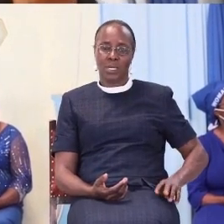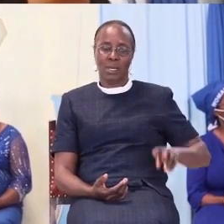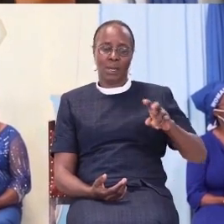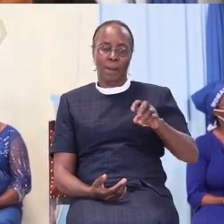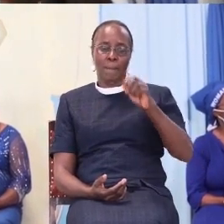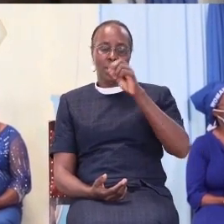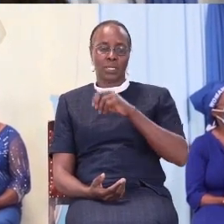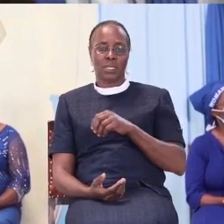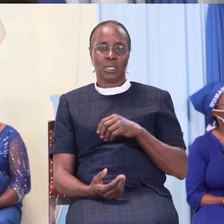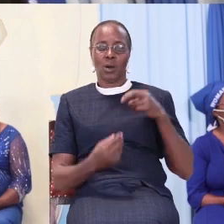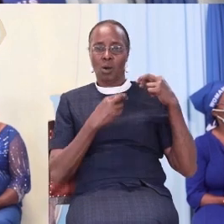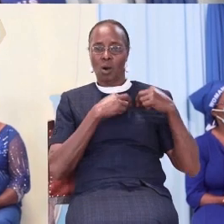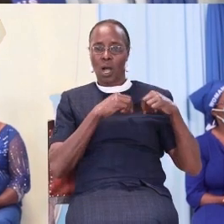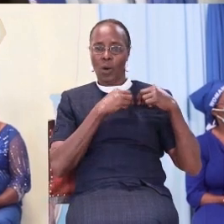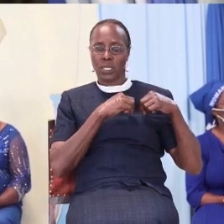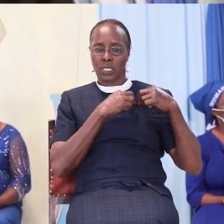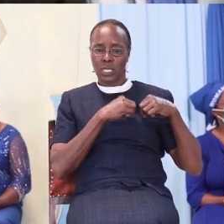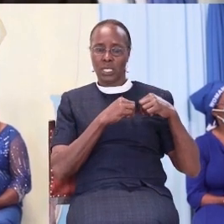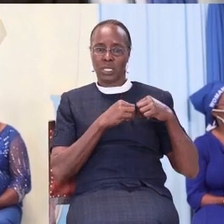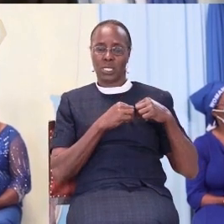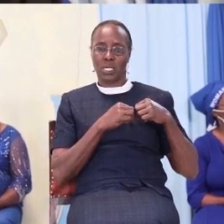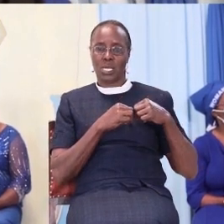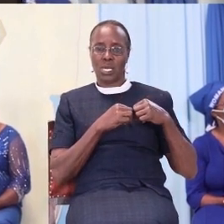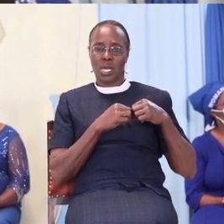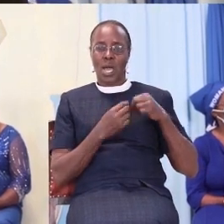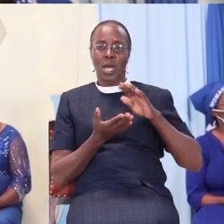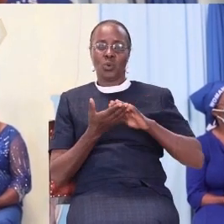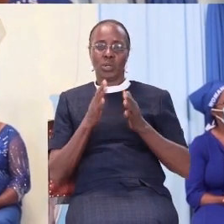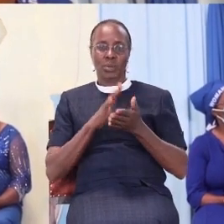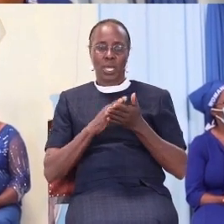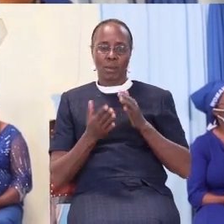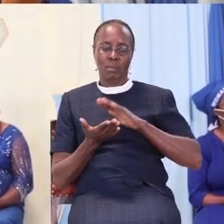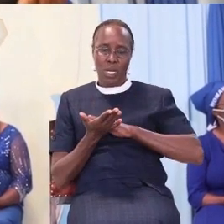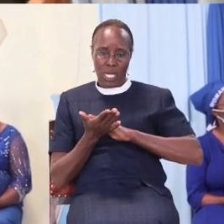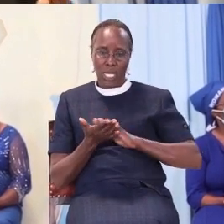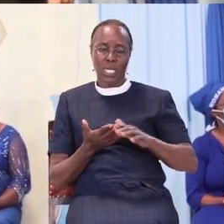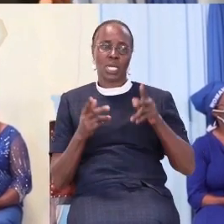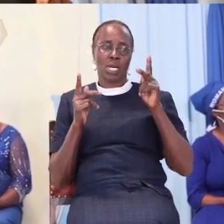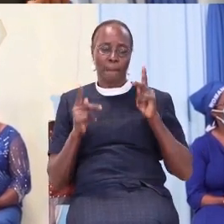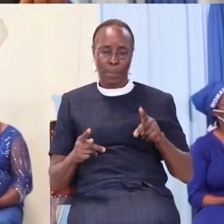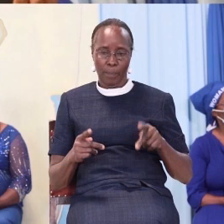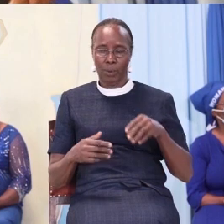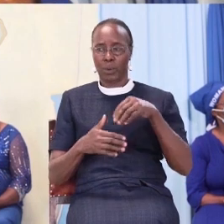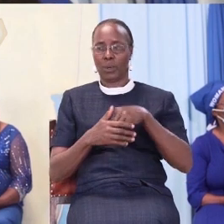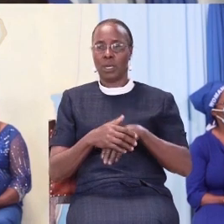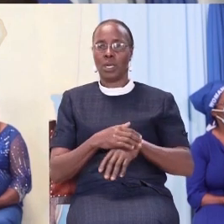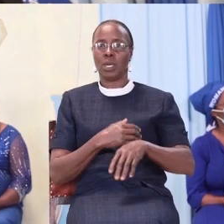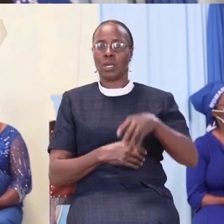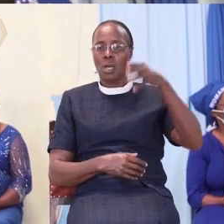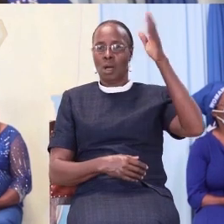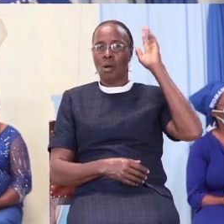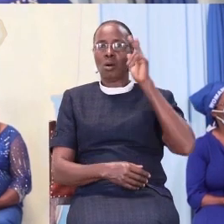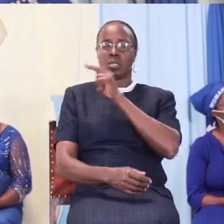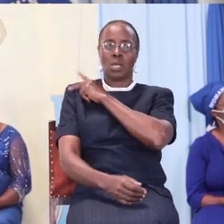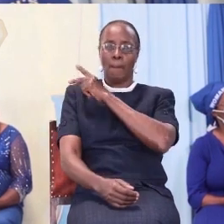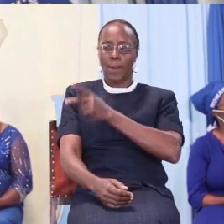sin that we may become the righteousness of God. What a great love this morning. I want to say